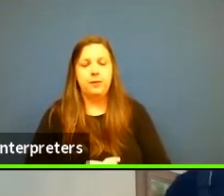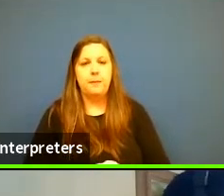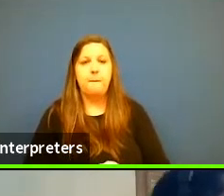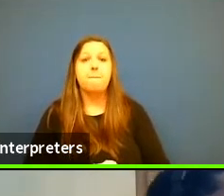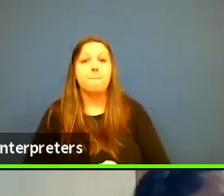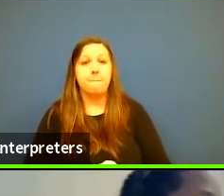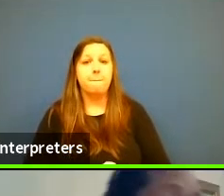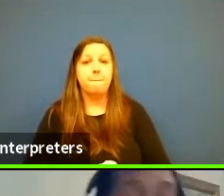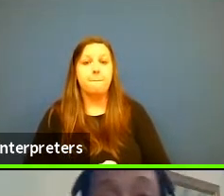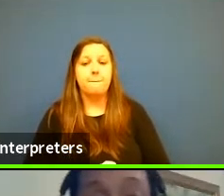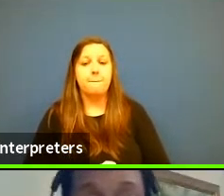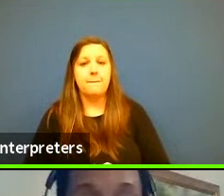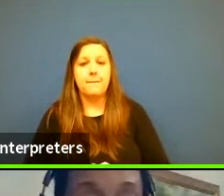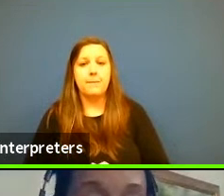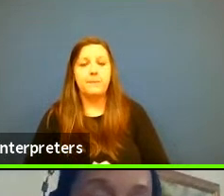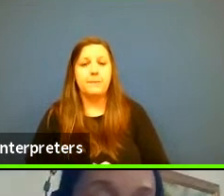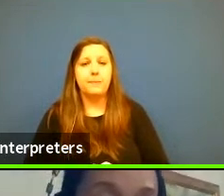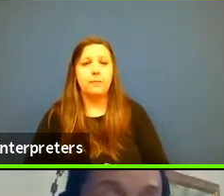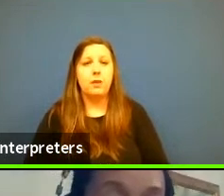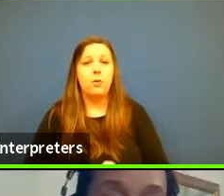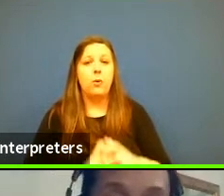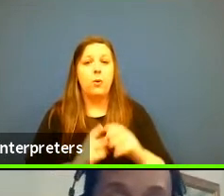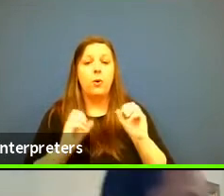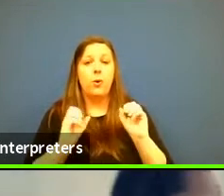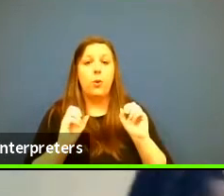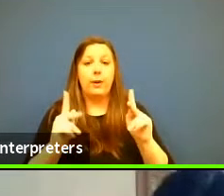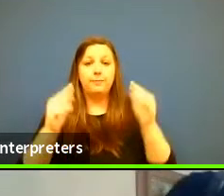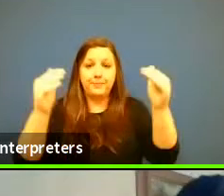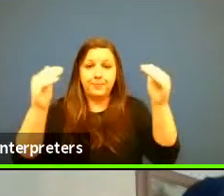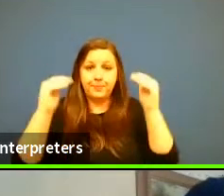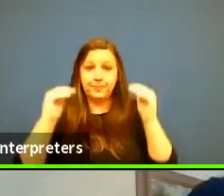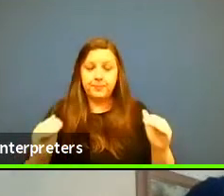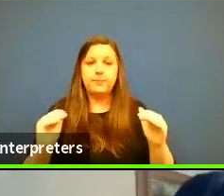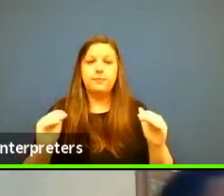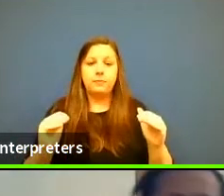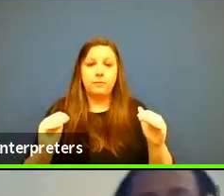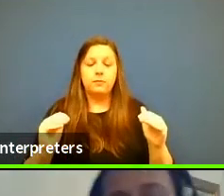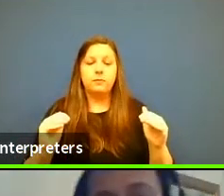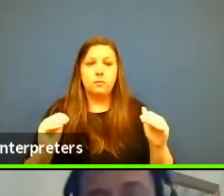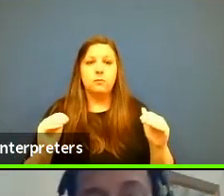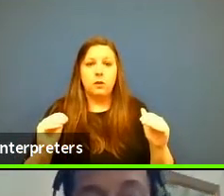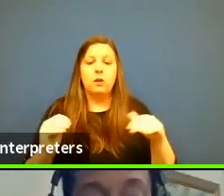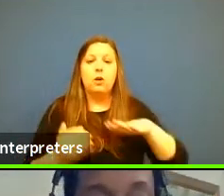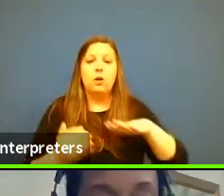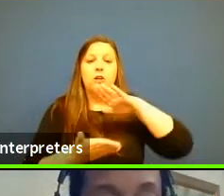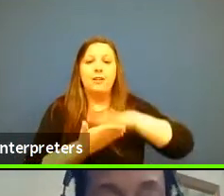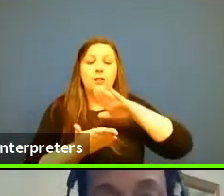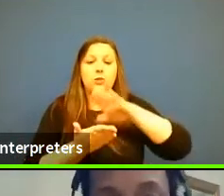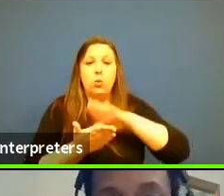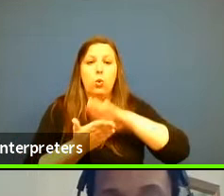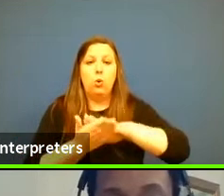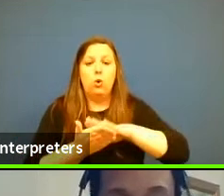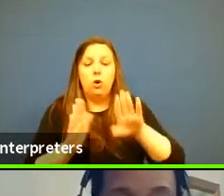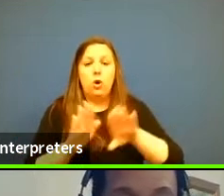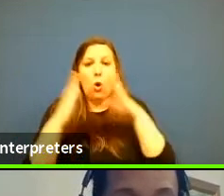Okay. All right, we'll move forward with our school